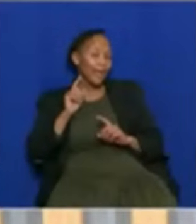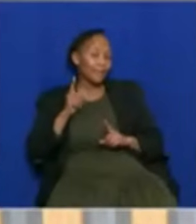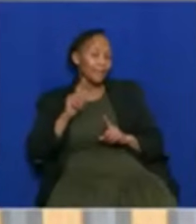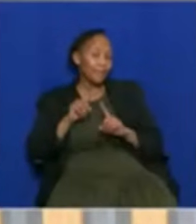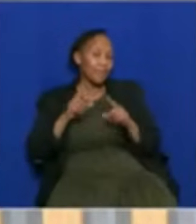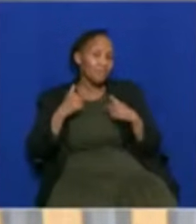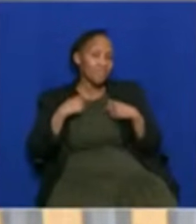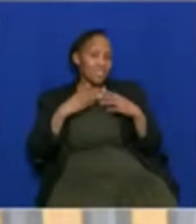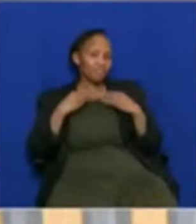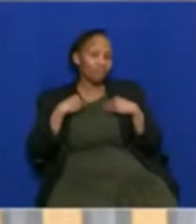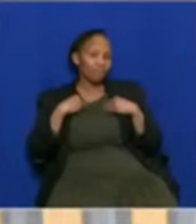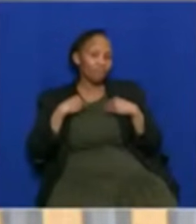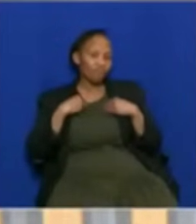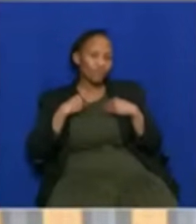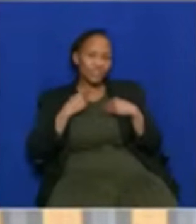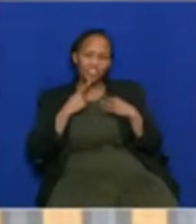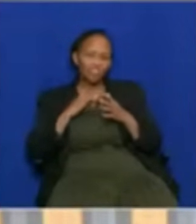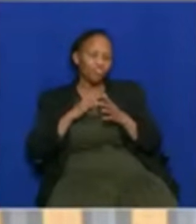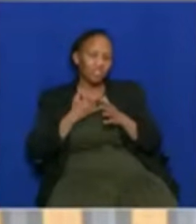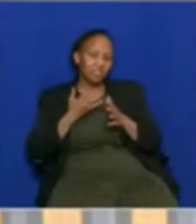innocent as you want us to believe.